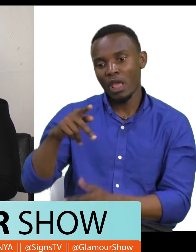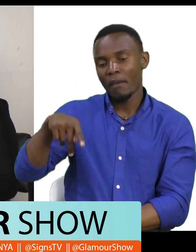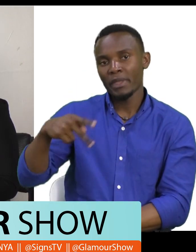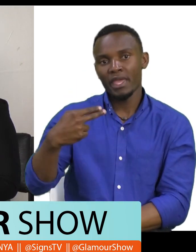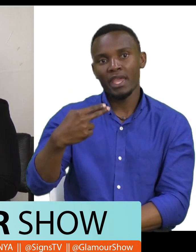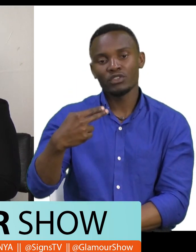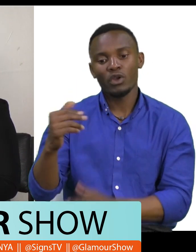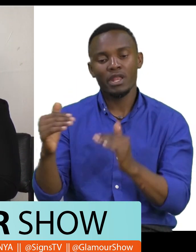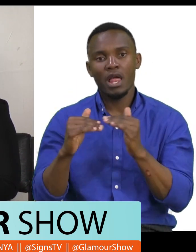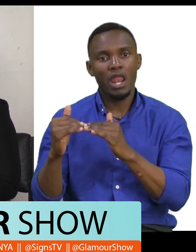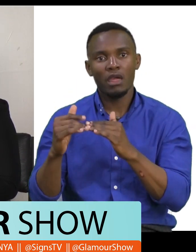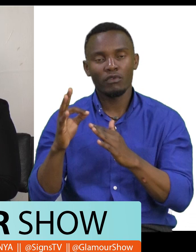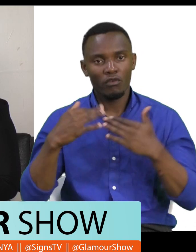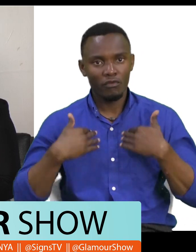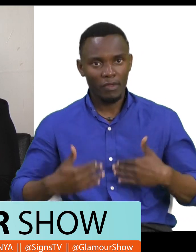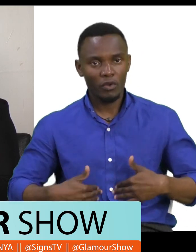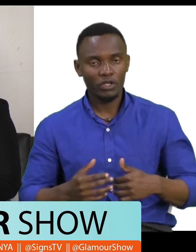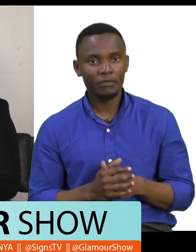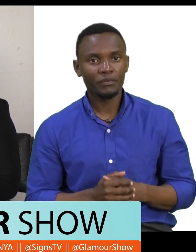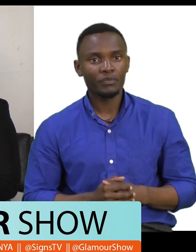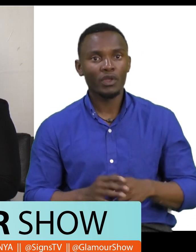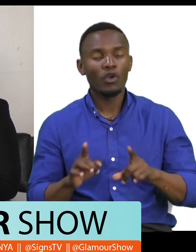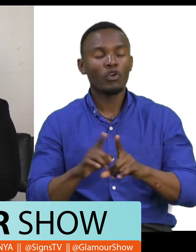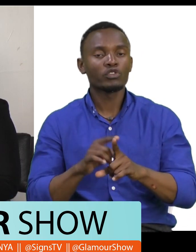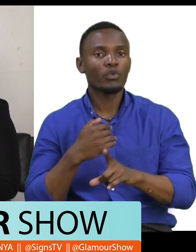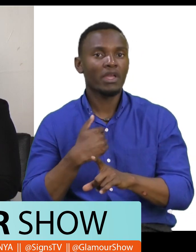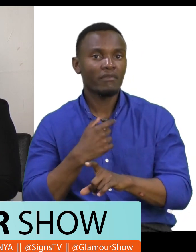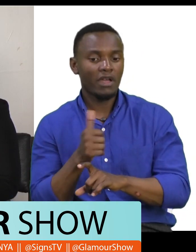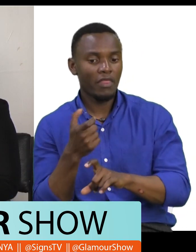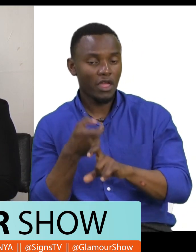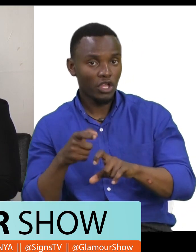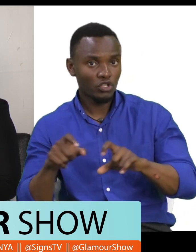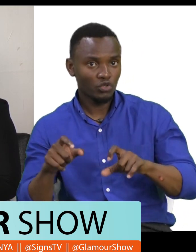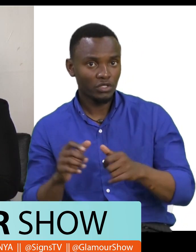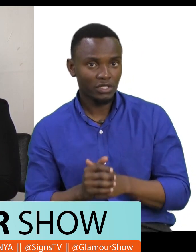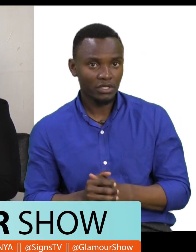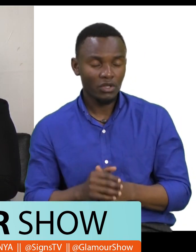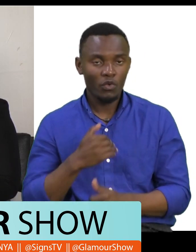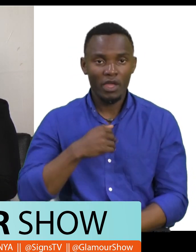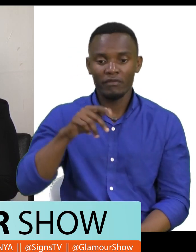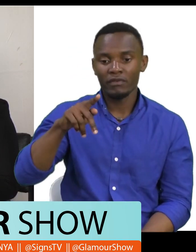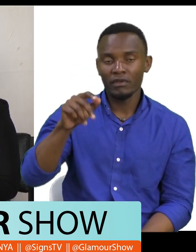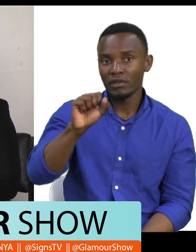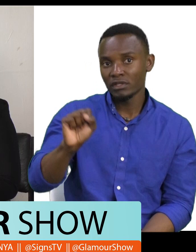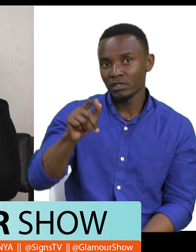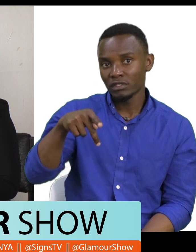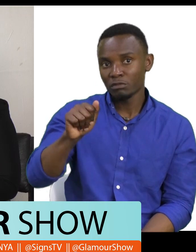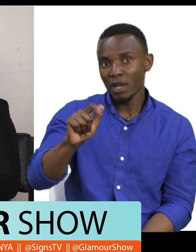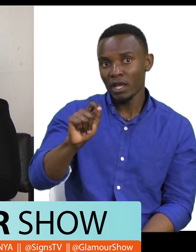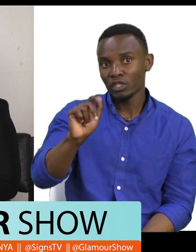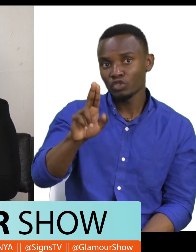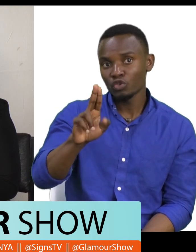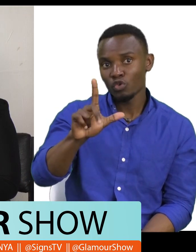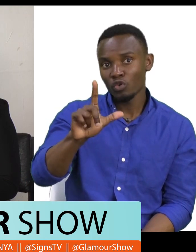the pH level of that body. Under the tools, we have tools like spatula. Spatula, it is used